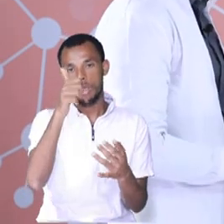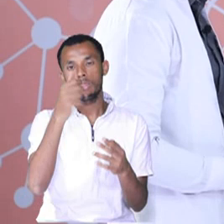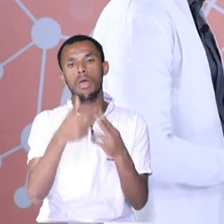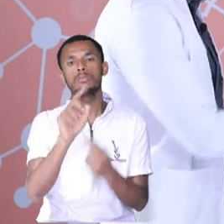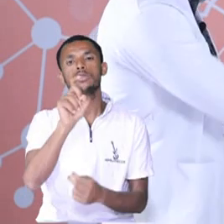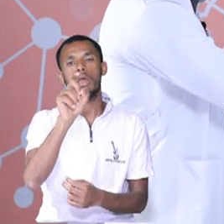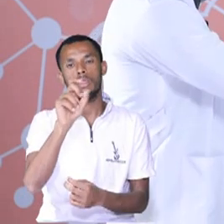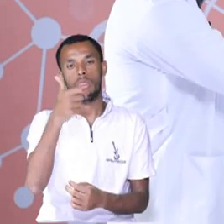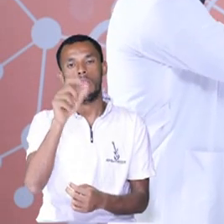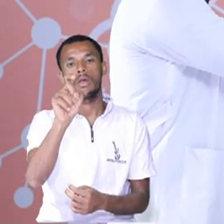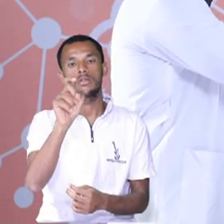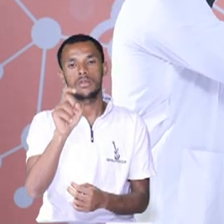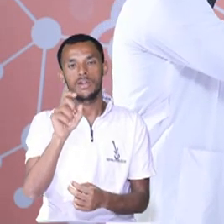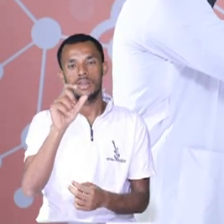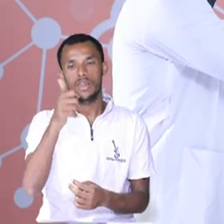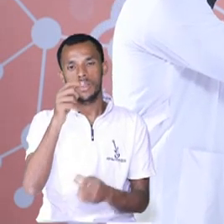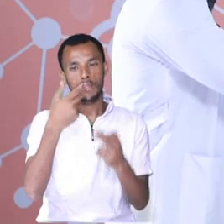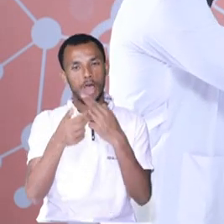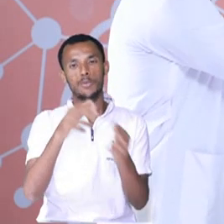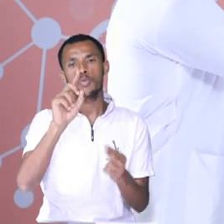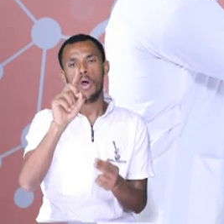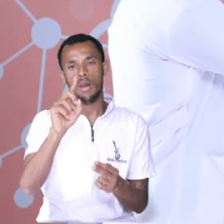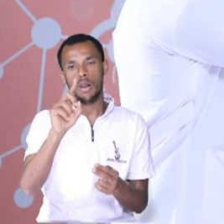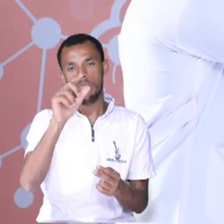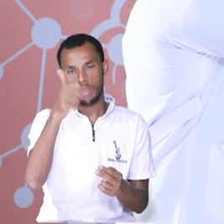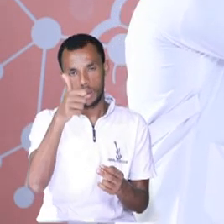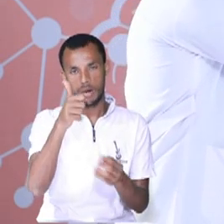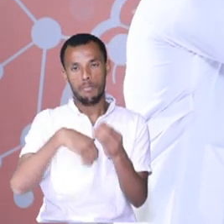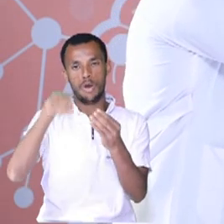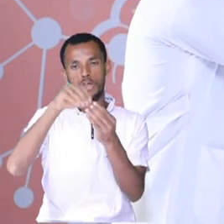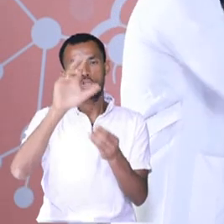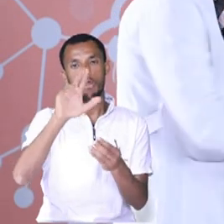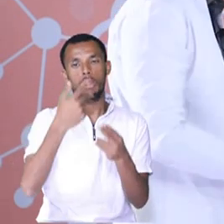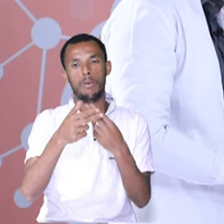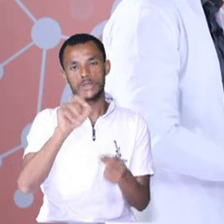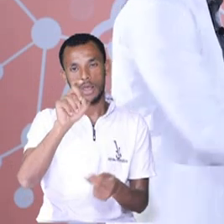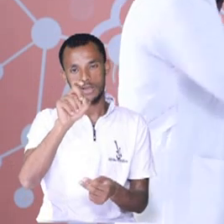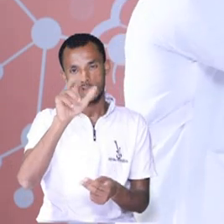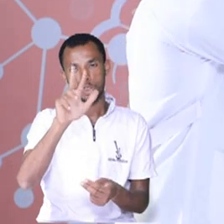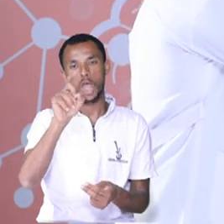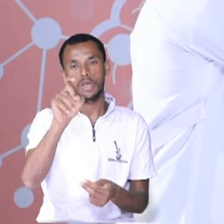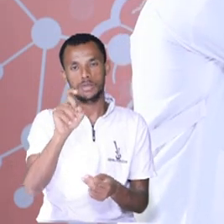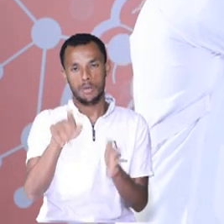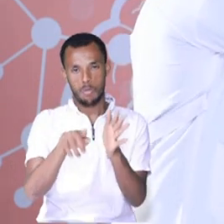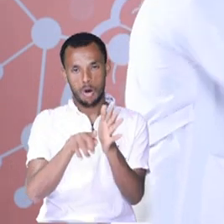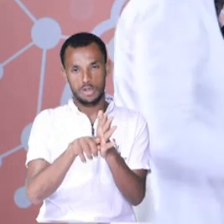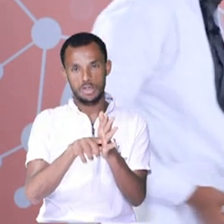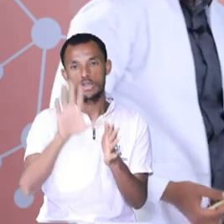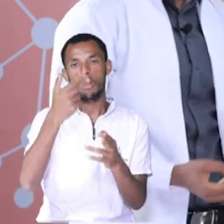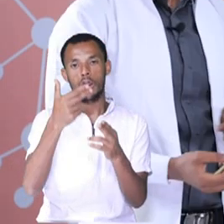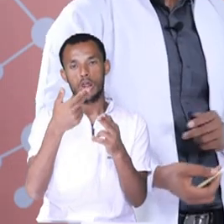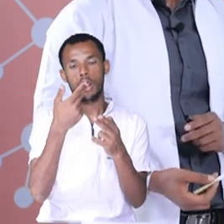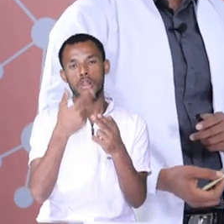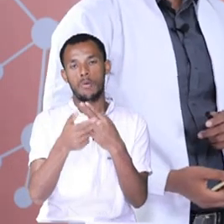x, 10x, 10 times 1, 10, plus 3 times x, 3x, minus 3